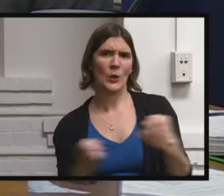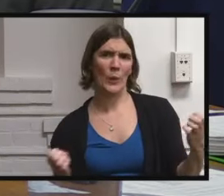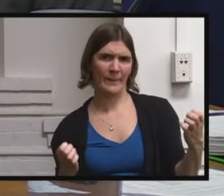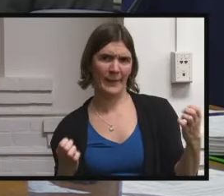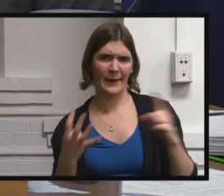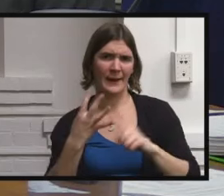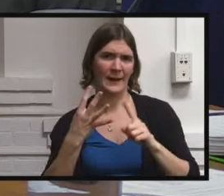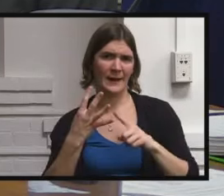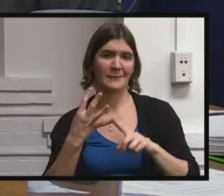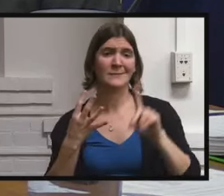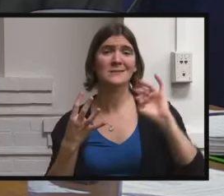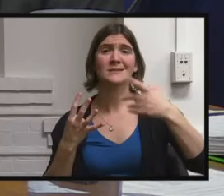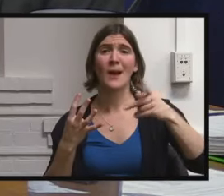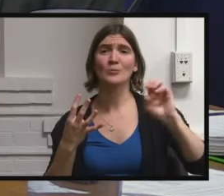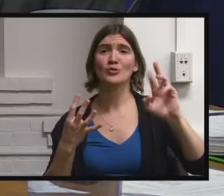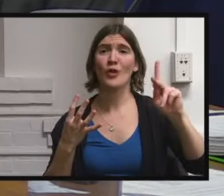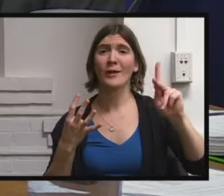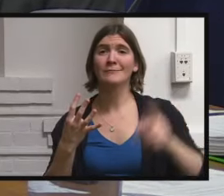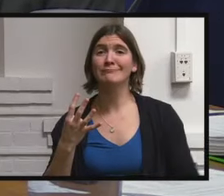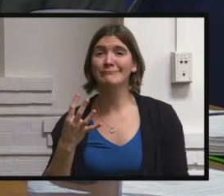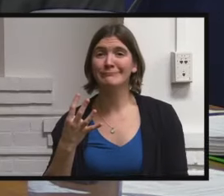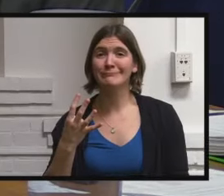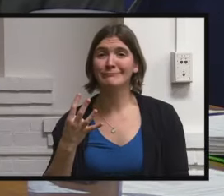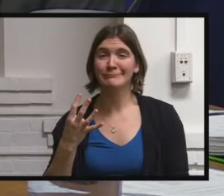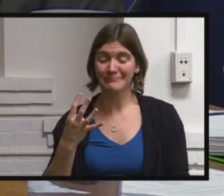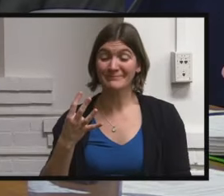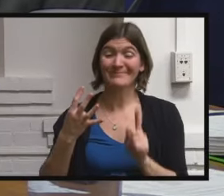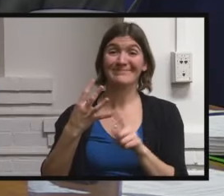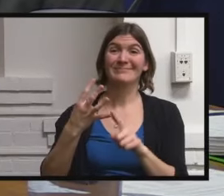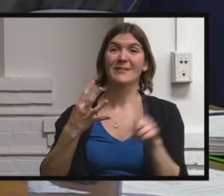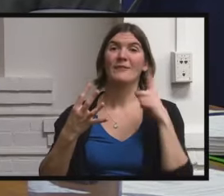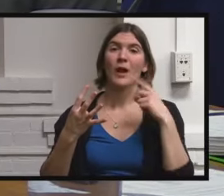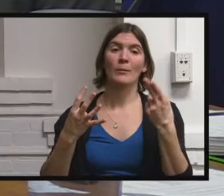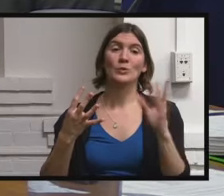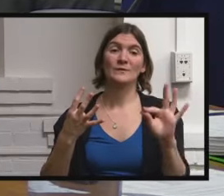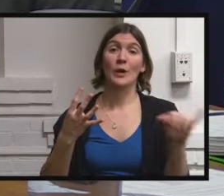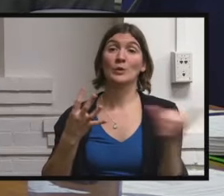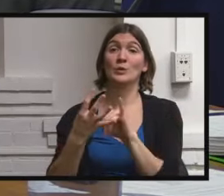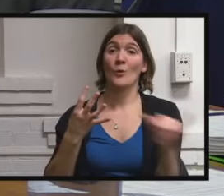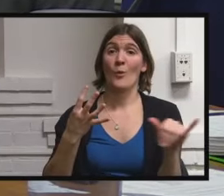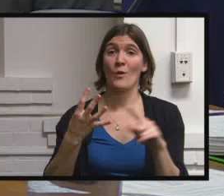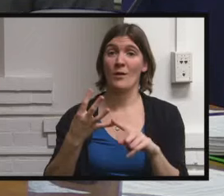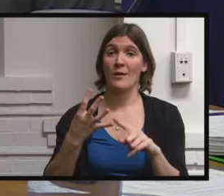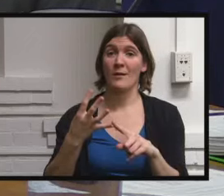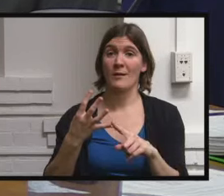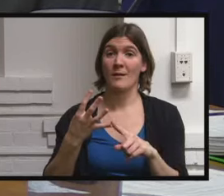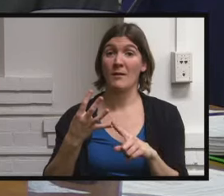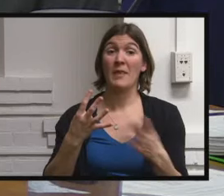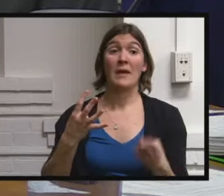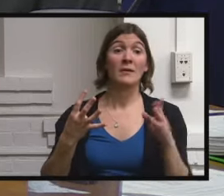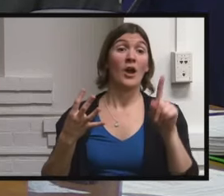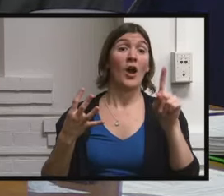on a dump truck. DeLorey is from Hoosick Falls, New York. Their bid